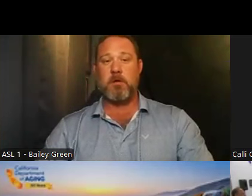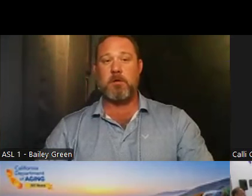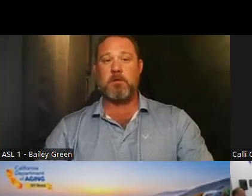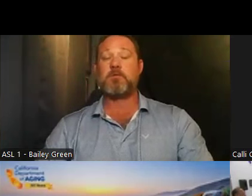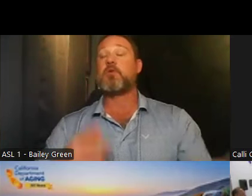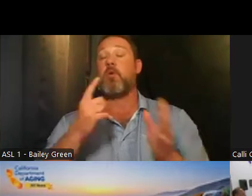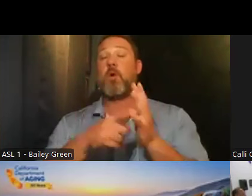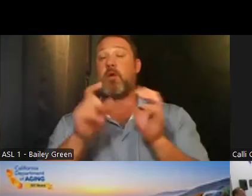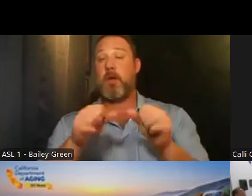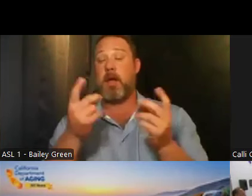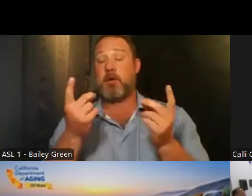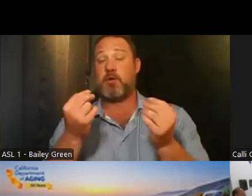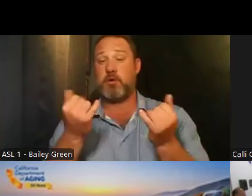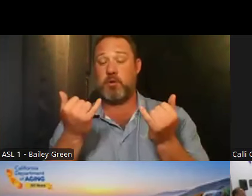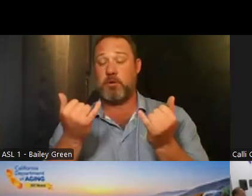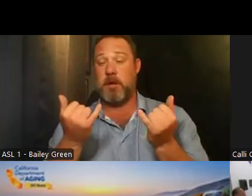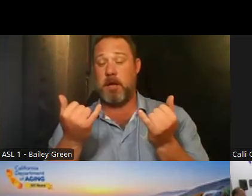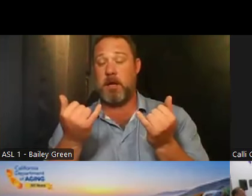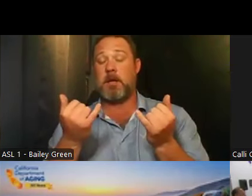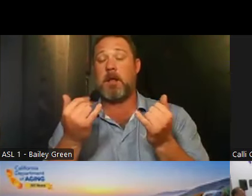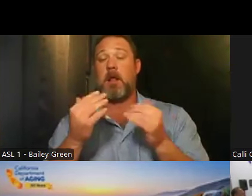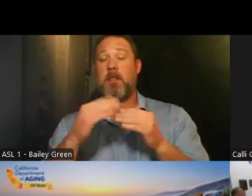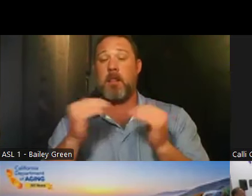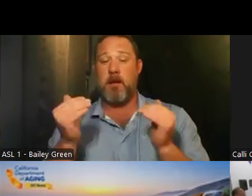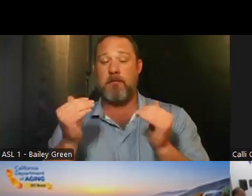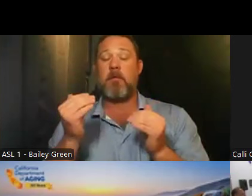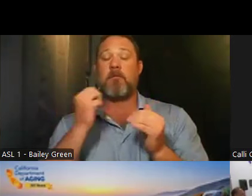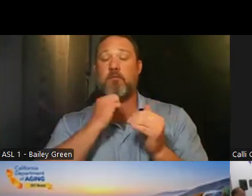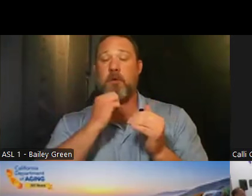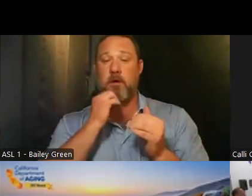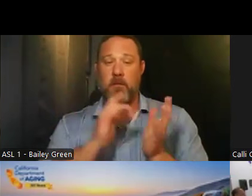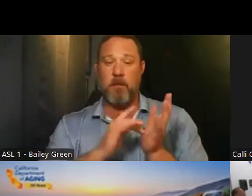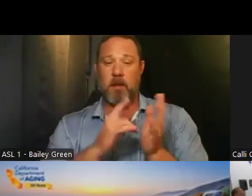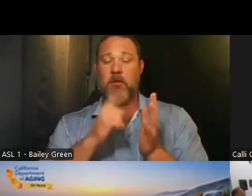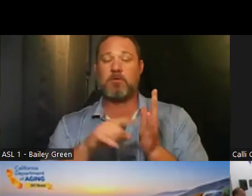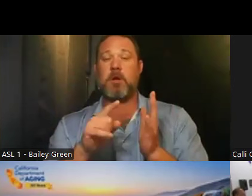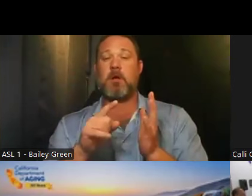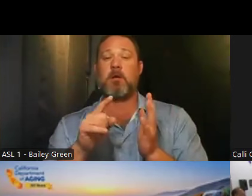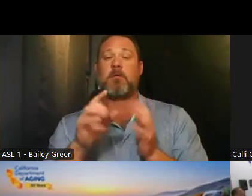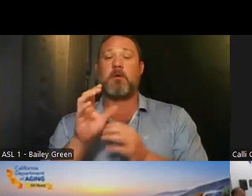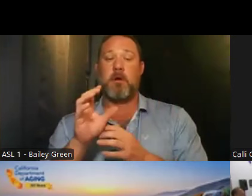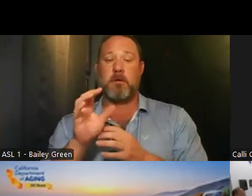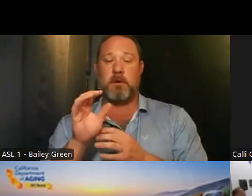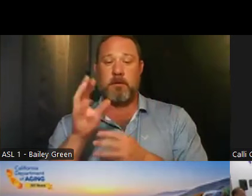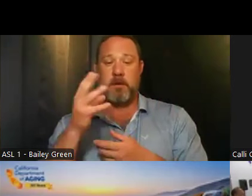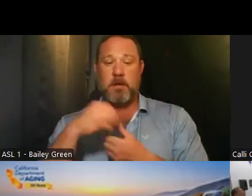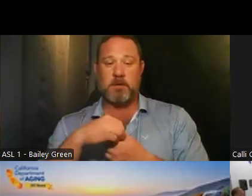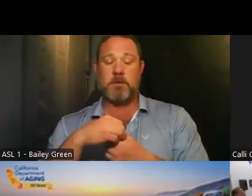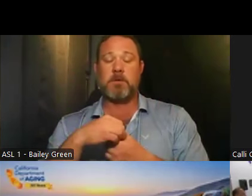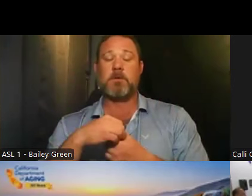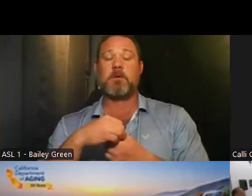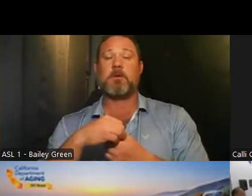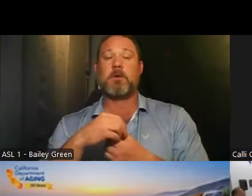today, at least at the level of regular medical checkups, cognitive engagement,